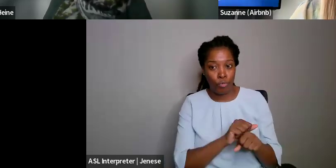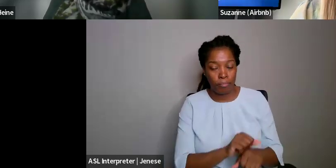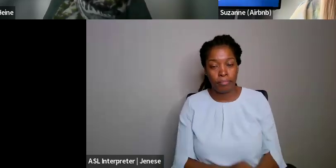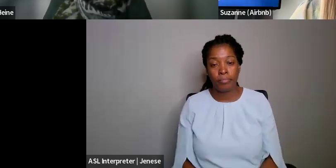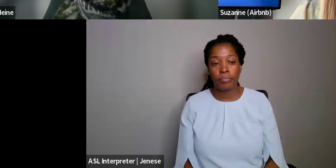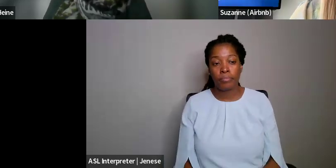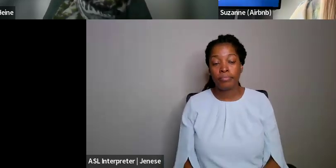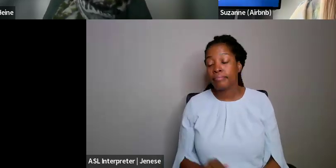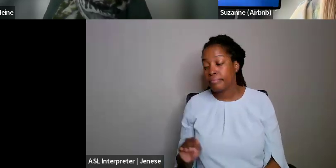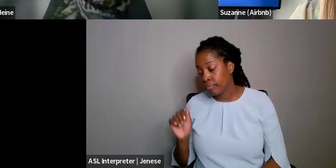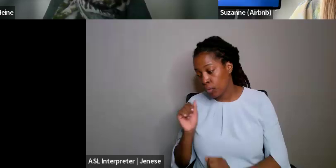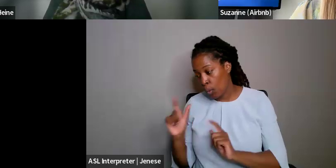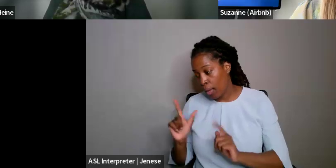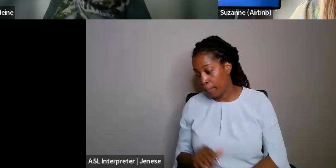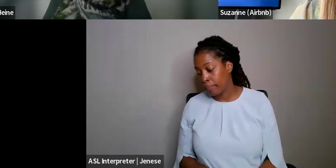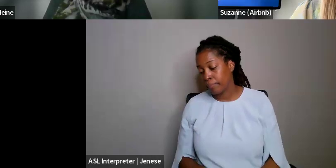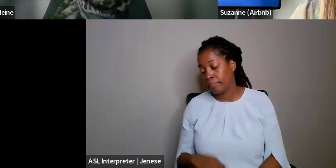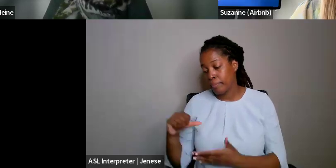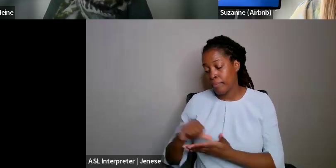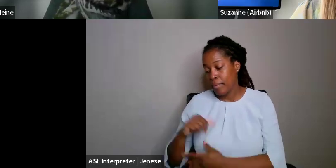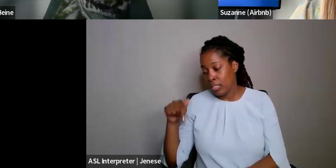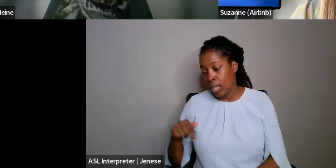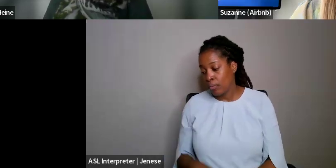page down, stop listening,